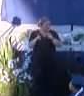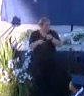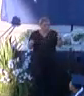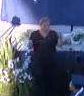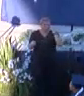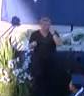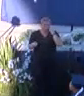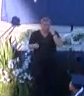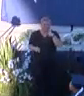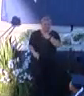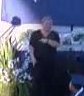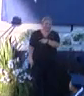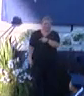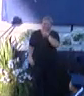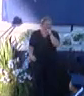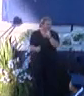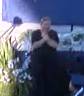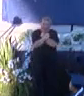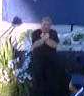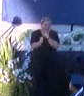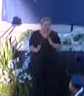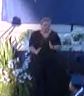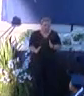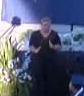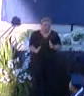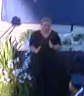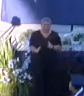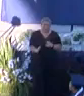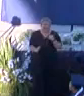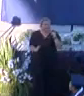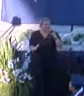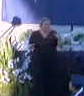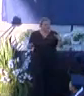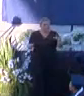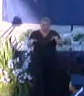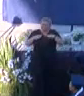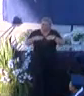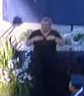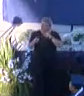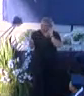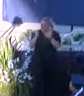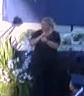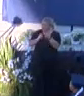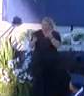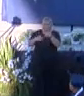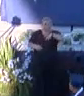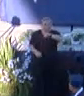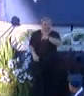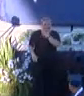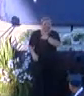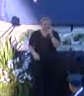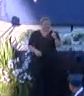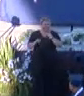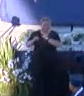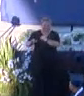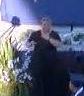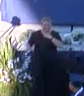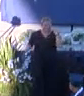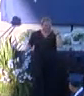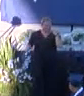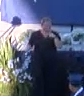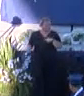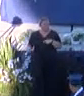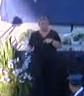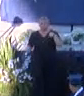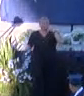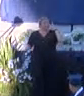is definitely not a hugger. When it comes to embracing change, many of us may feel the same way as my young cousin. When we